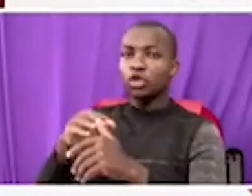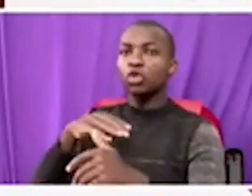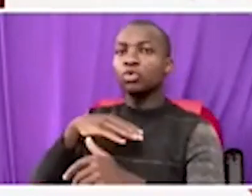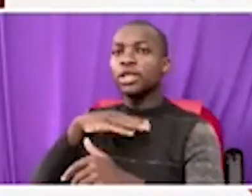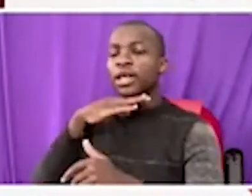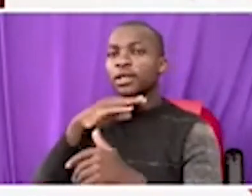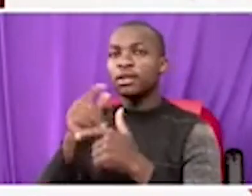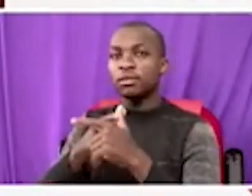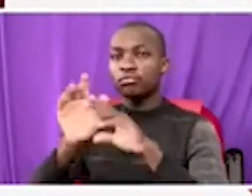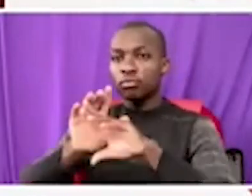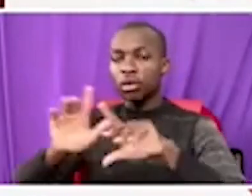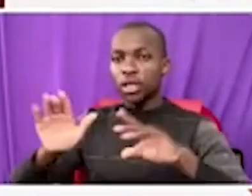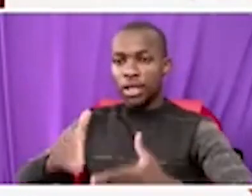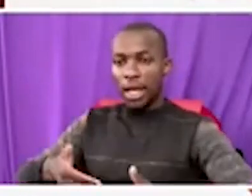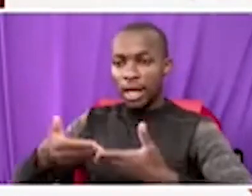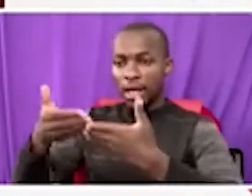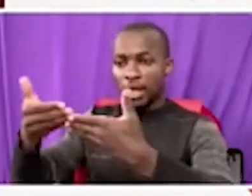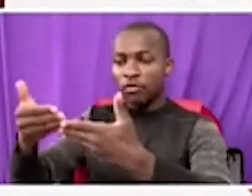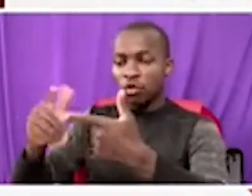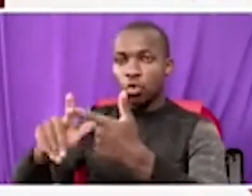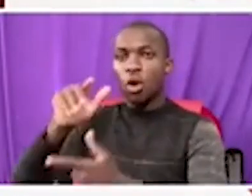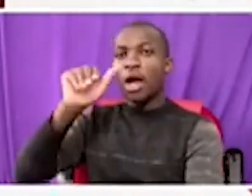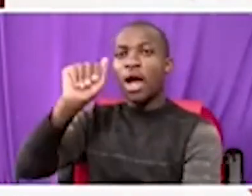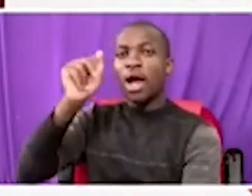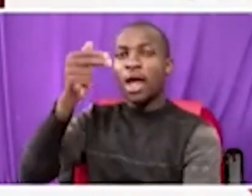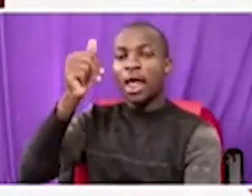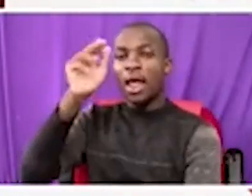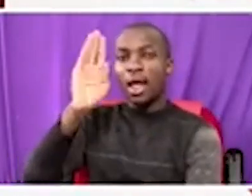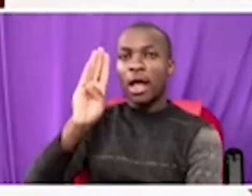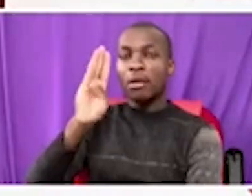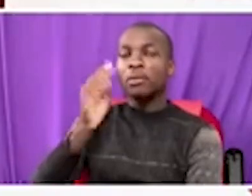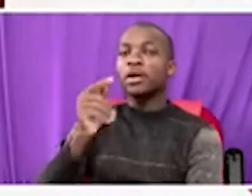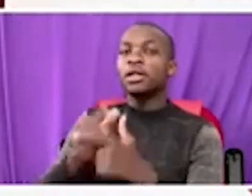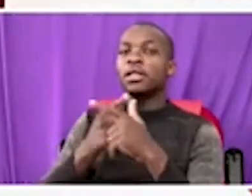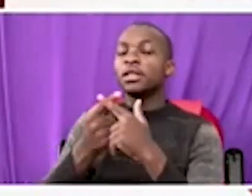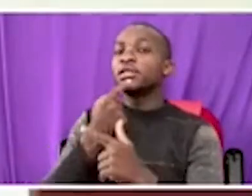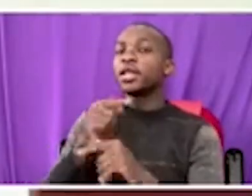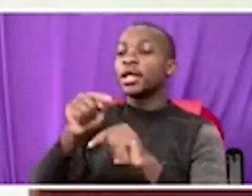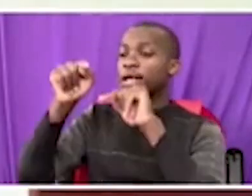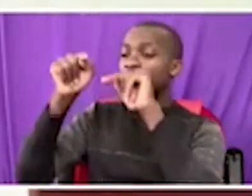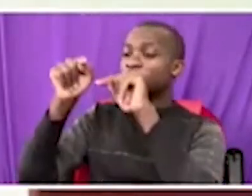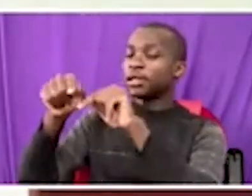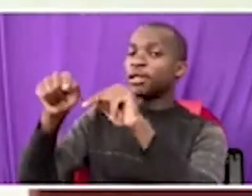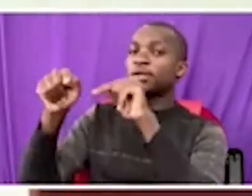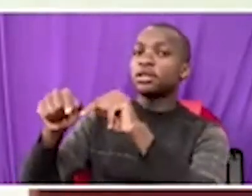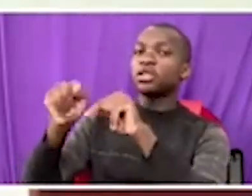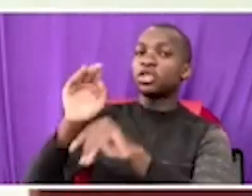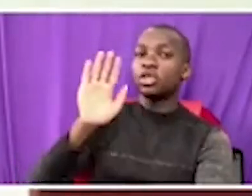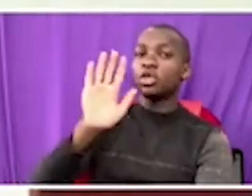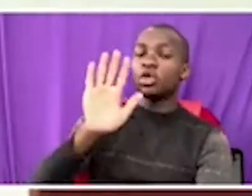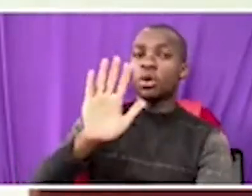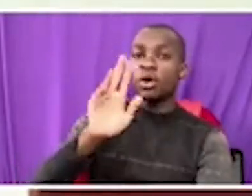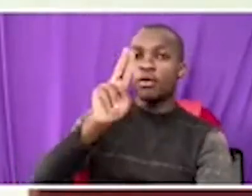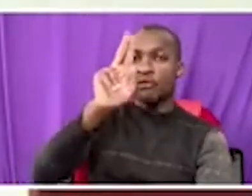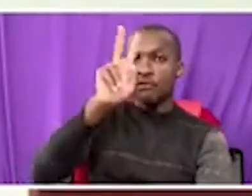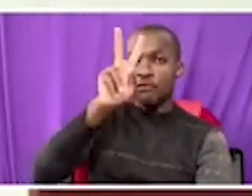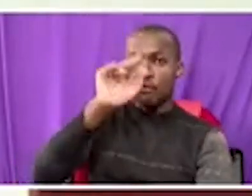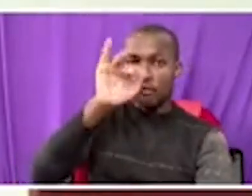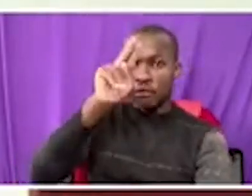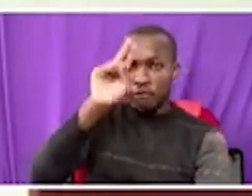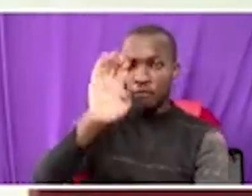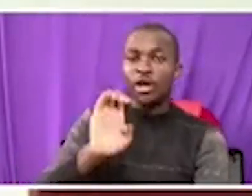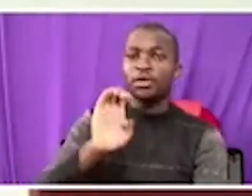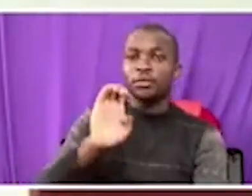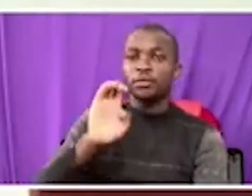it to Ahab, saying, this is your vineyard. You